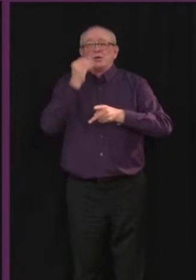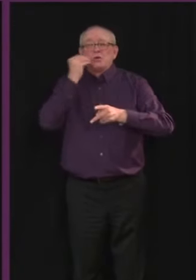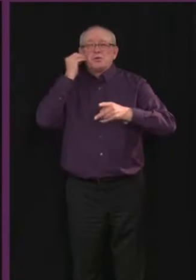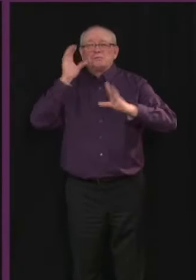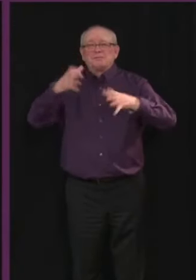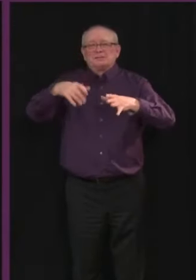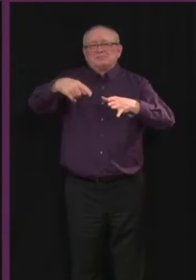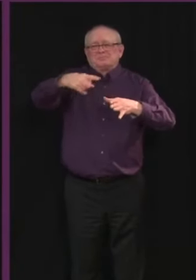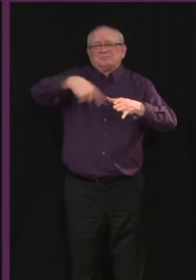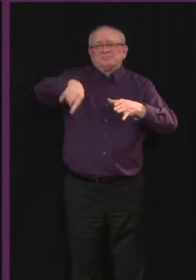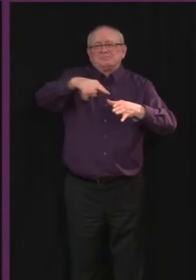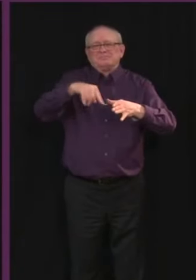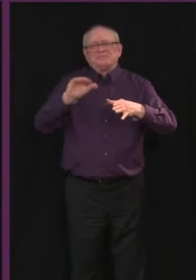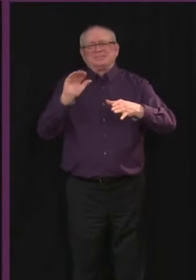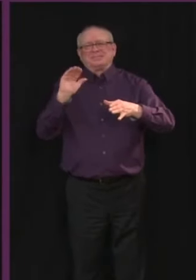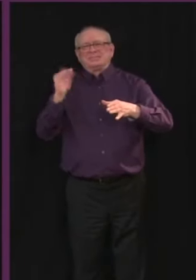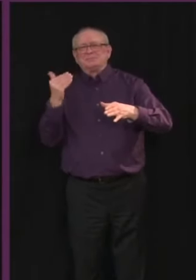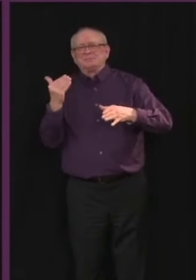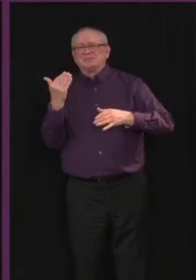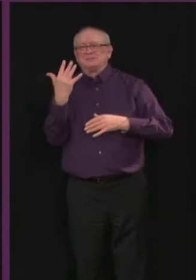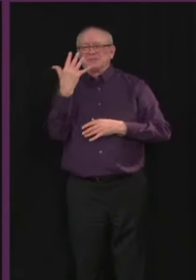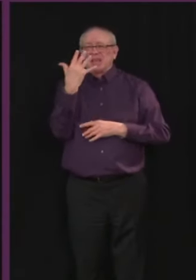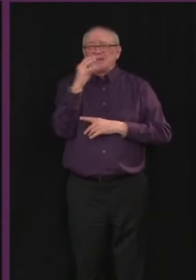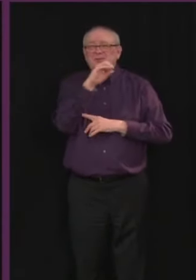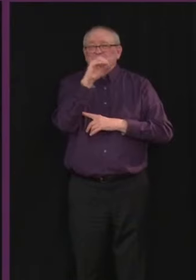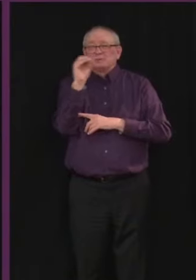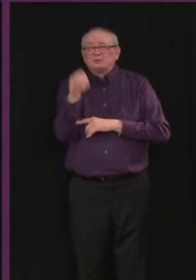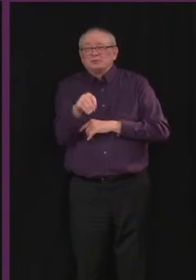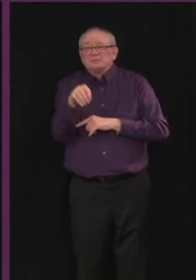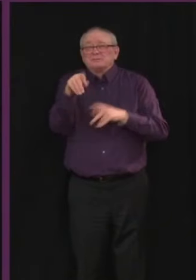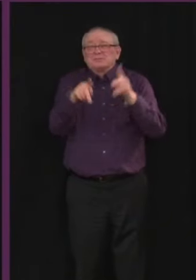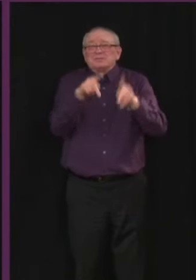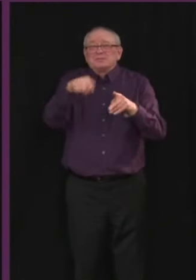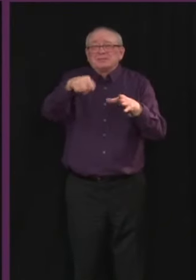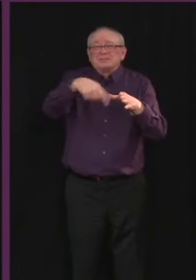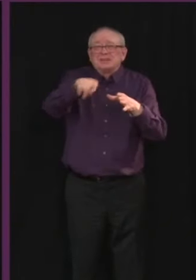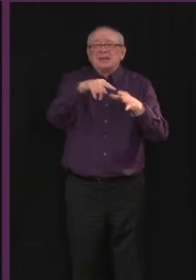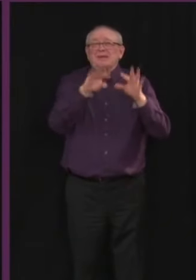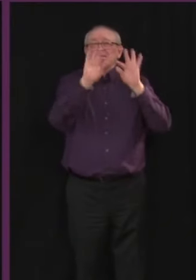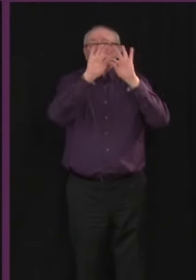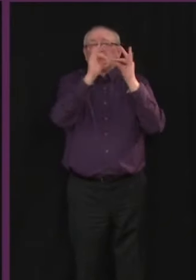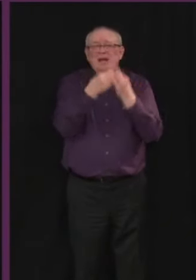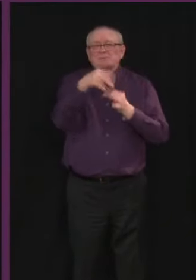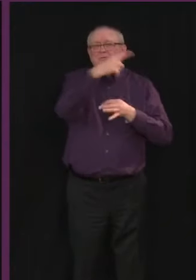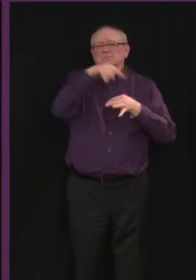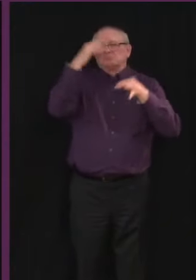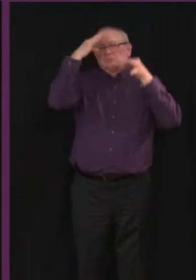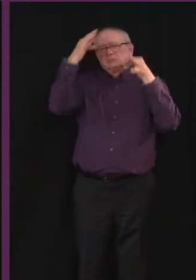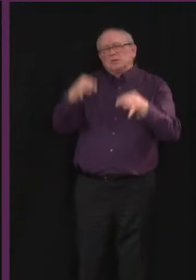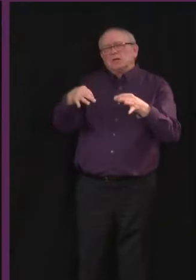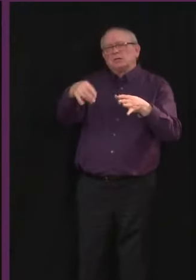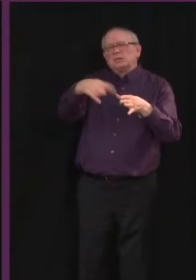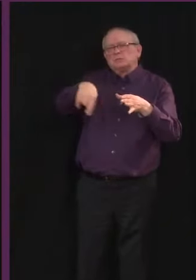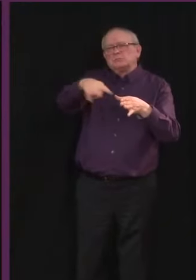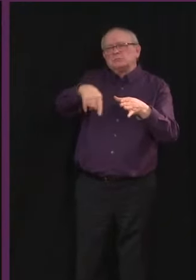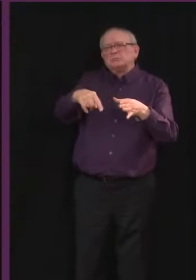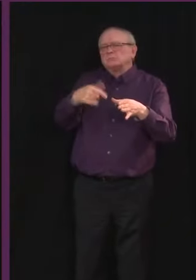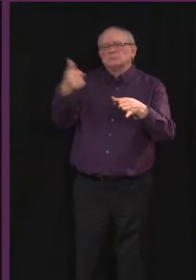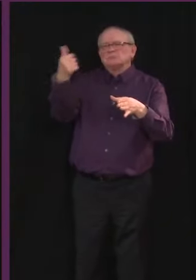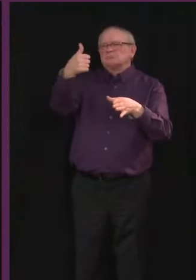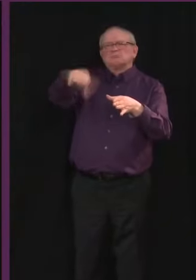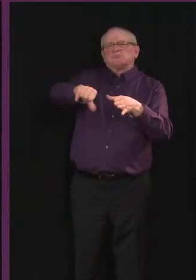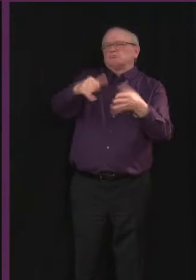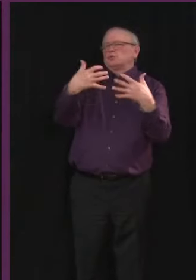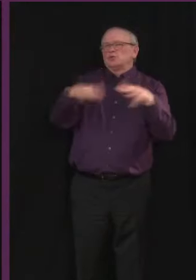family members making decisions for them are declining the vaccine. I'm wondering, are those the numbers that you're seeing? And will the presence